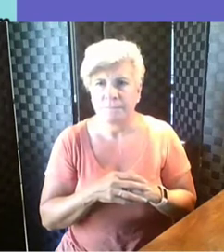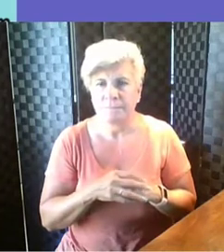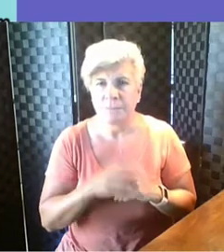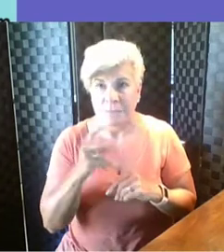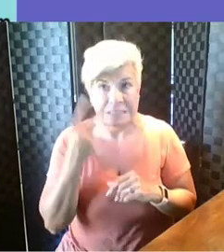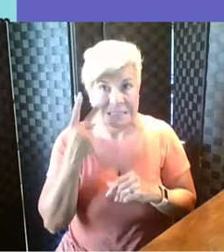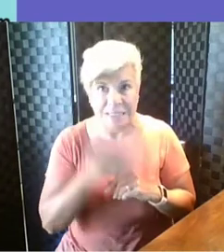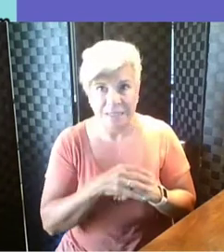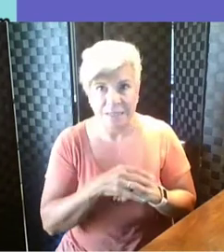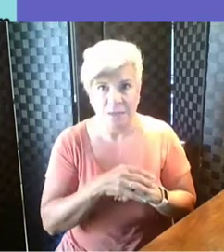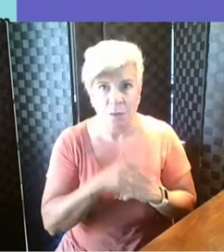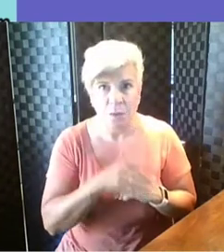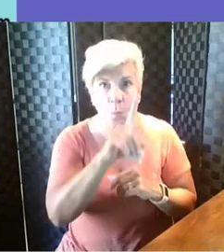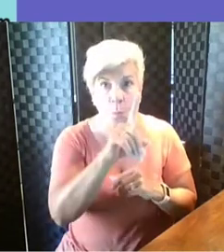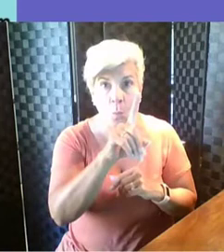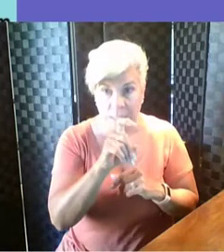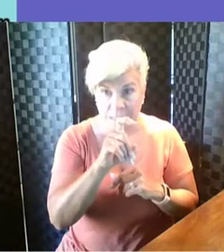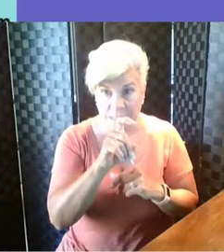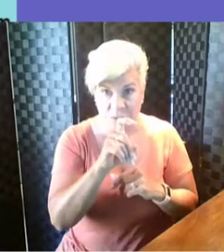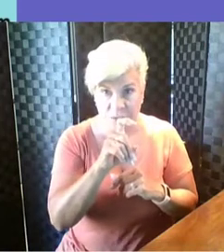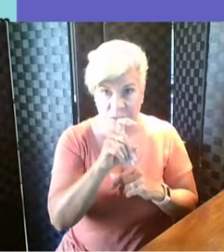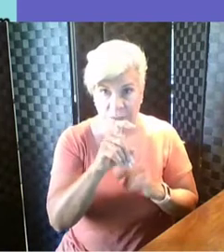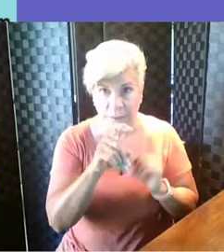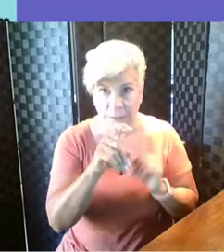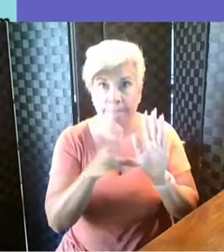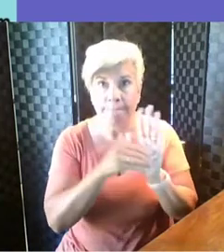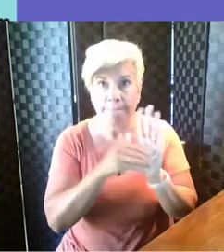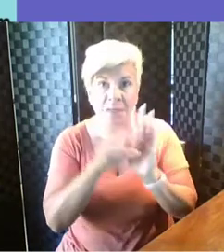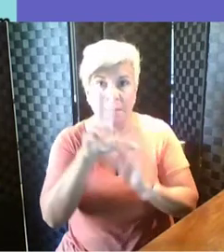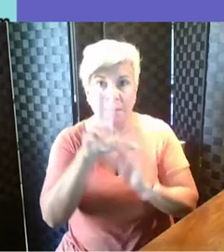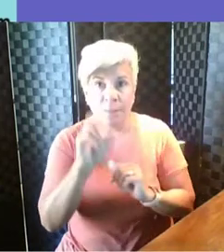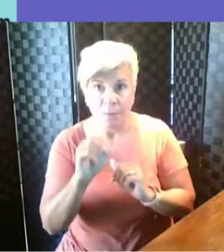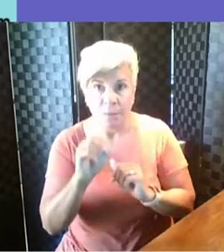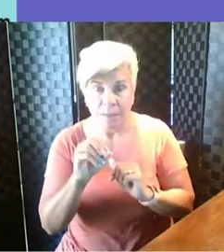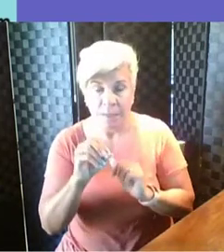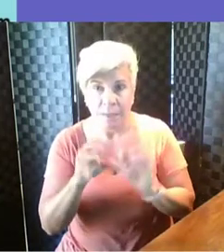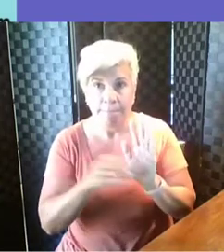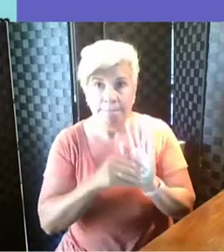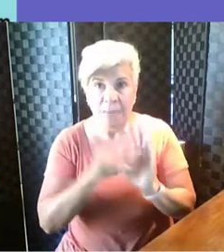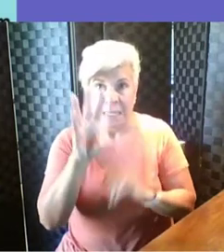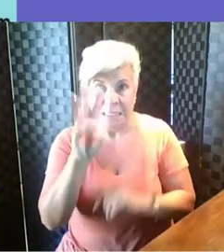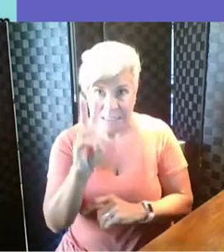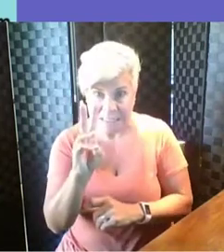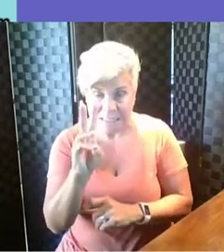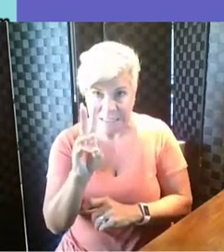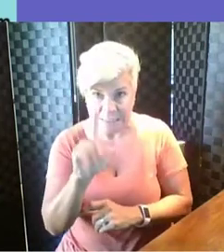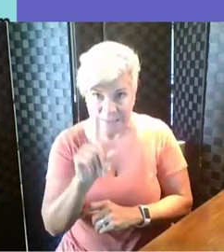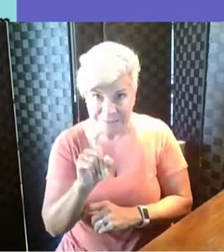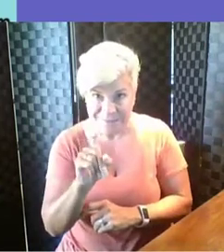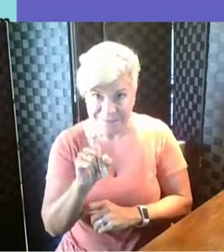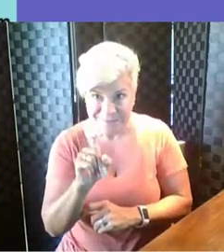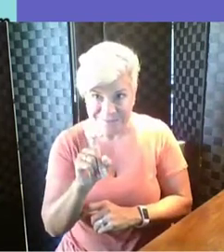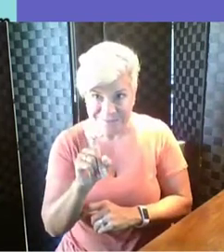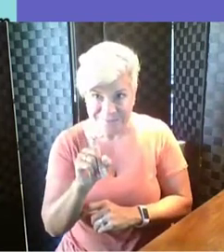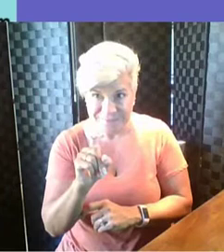Okay, let's see. Did you do 100 plus 30 plus